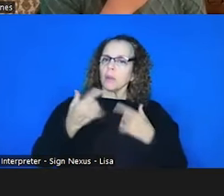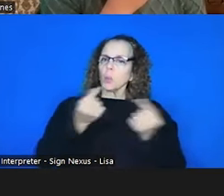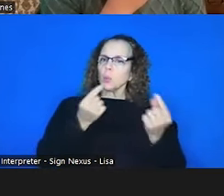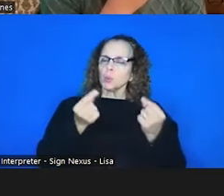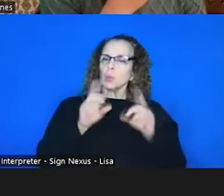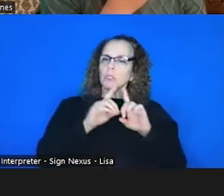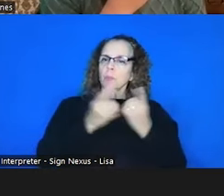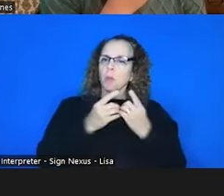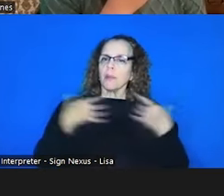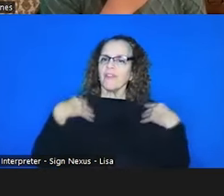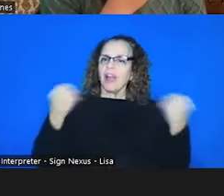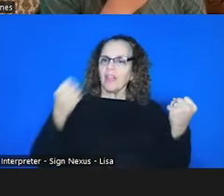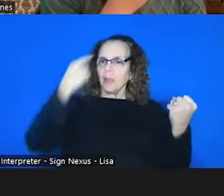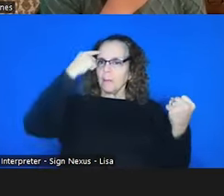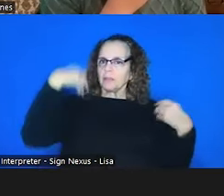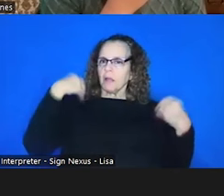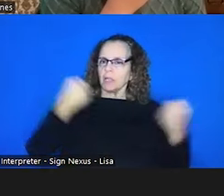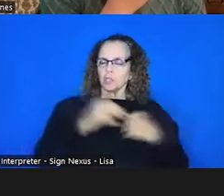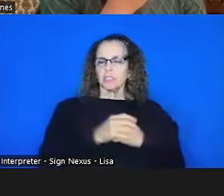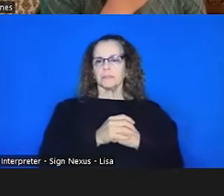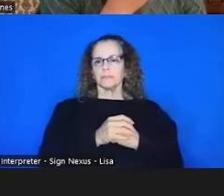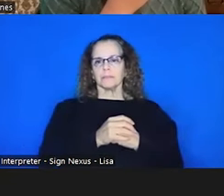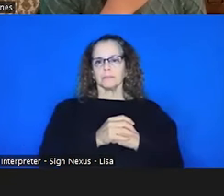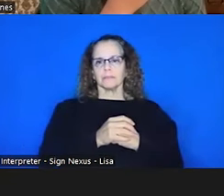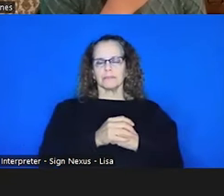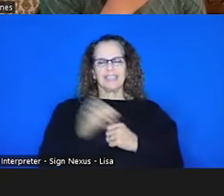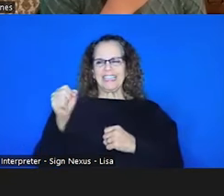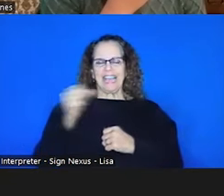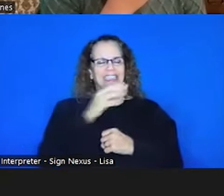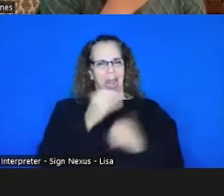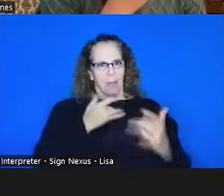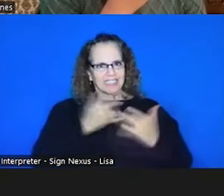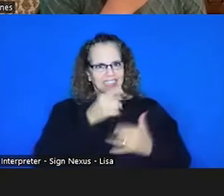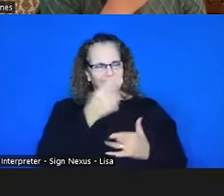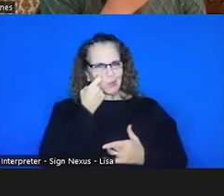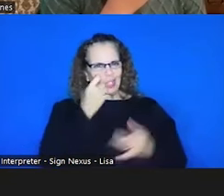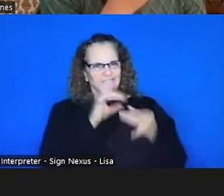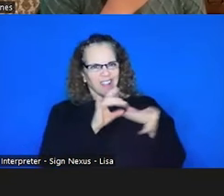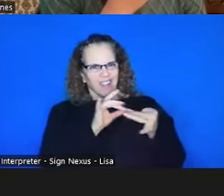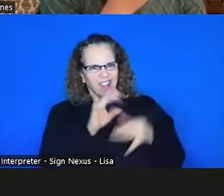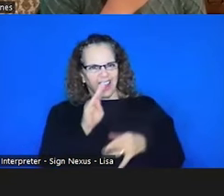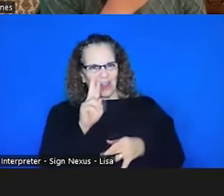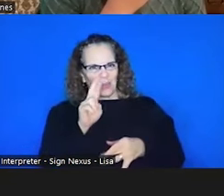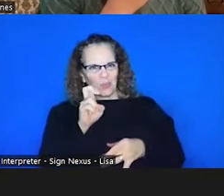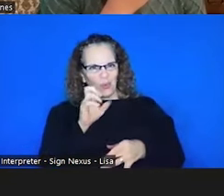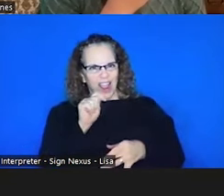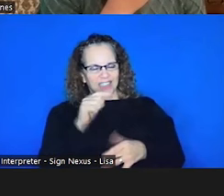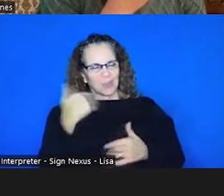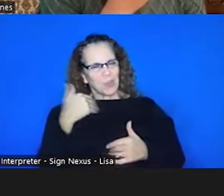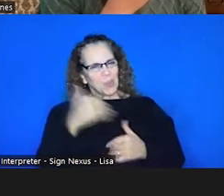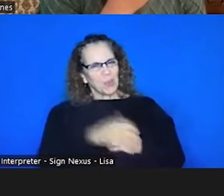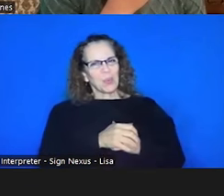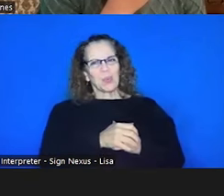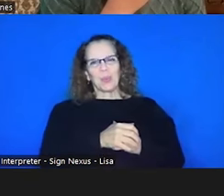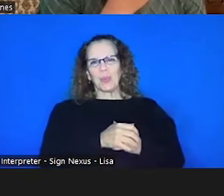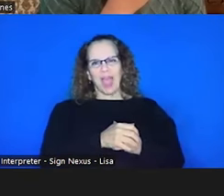Hygiene? Yeah, absolutely. And Brent, I'm so excited about all of the work that you're doing.